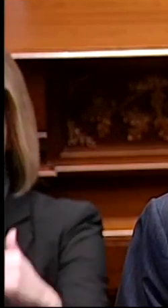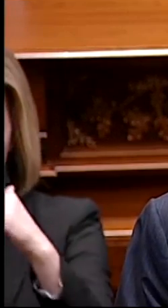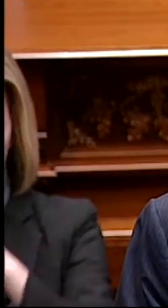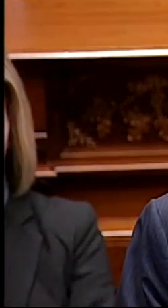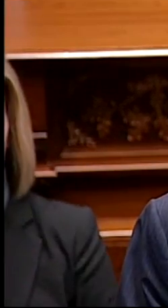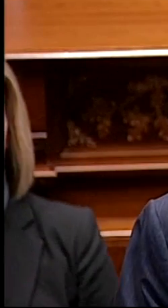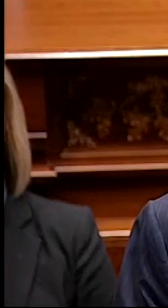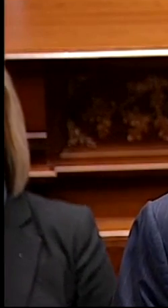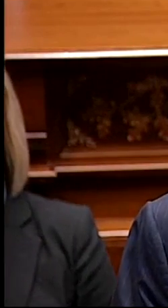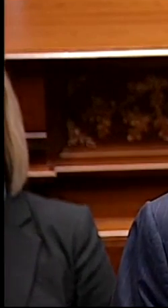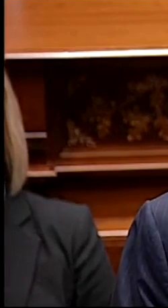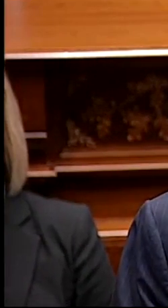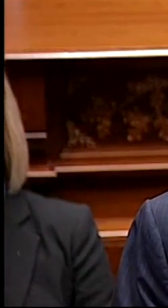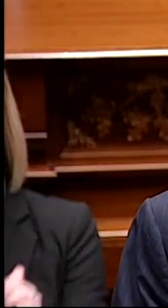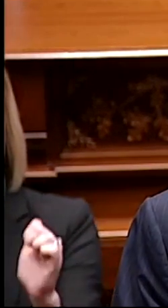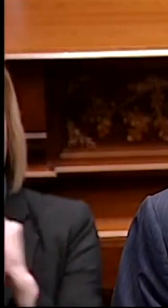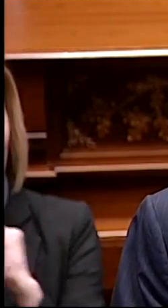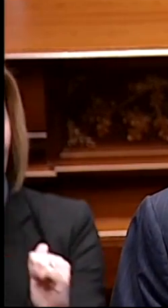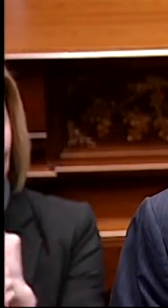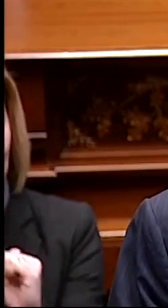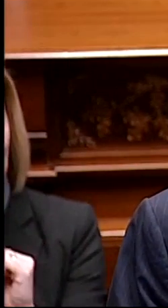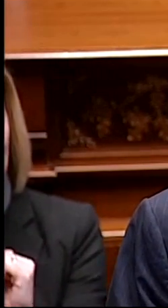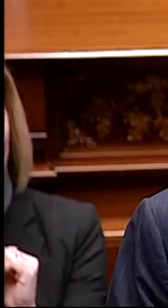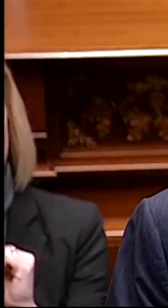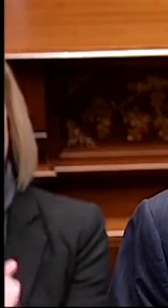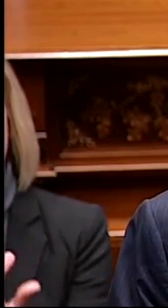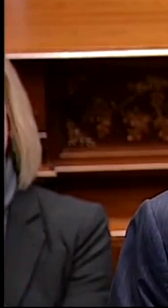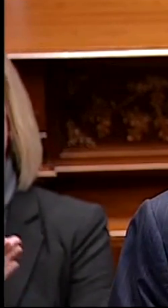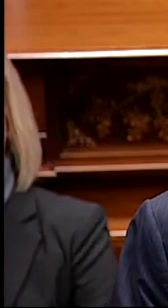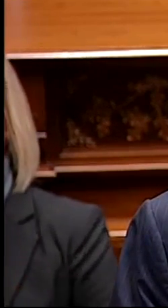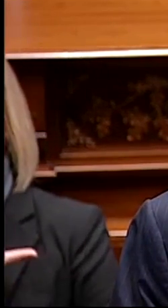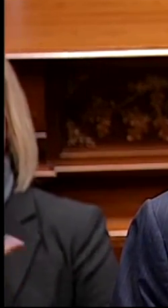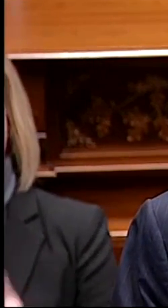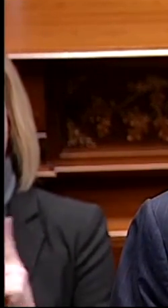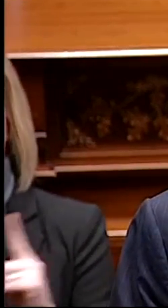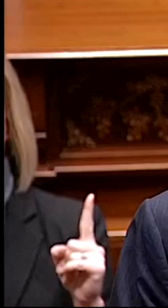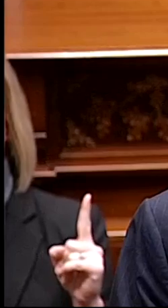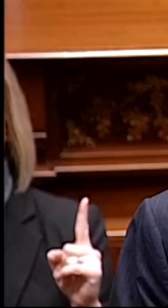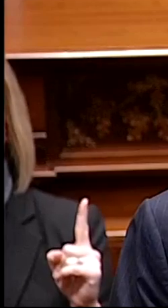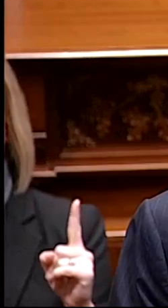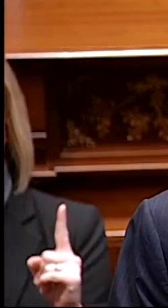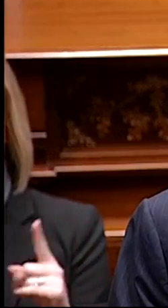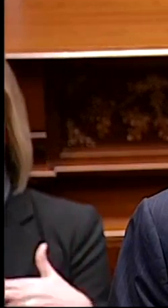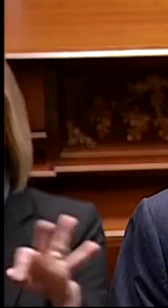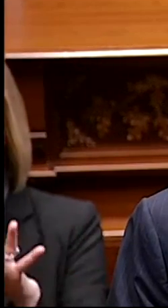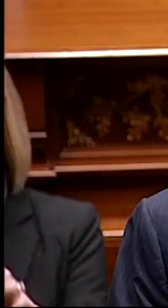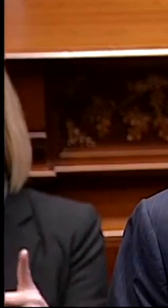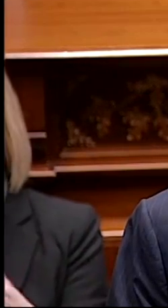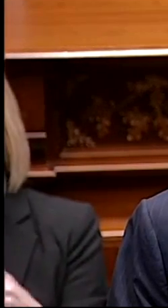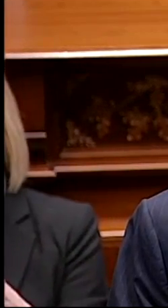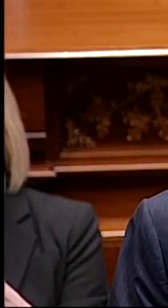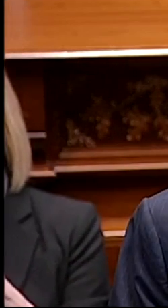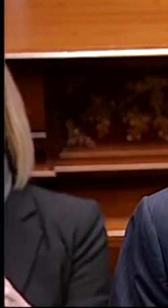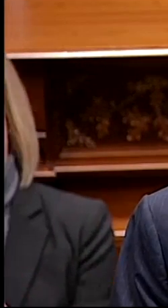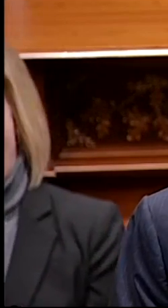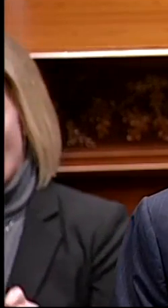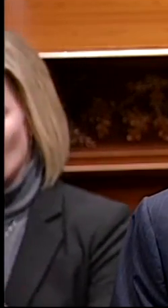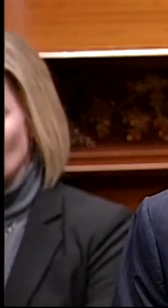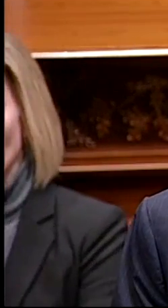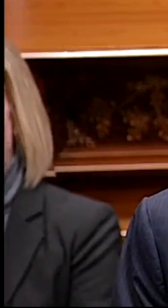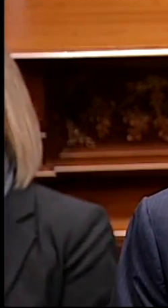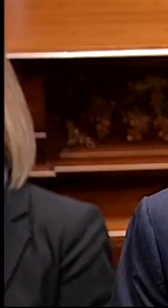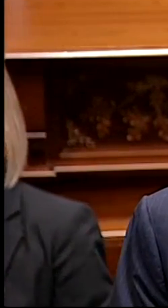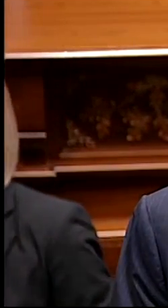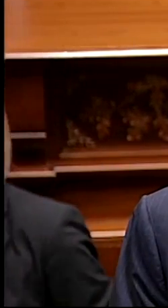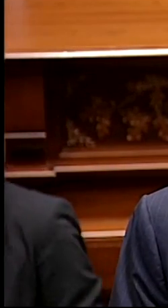Competitiveness must become our watchword, and opportunity and compassion our